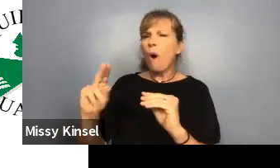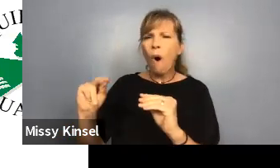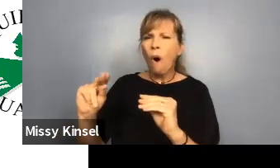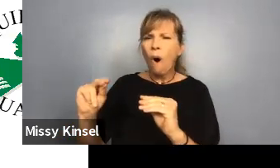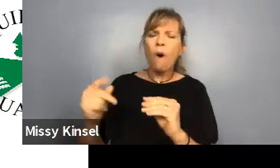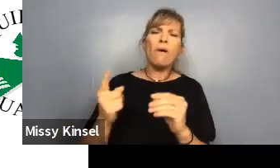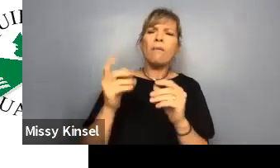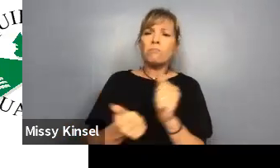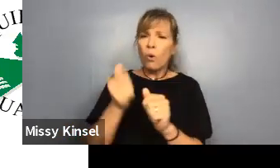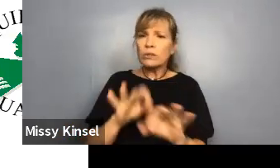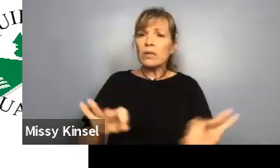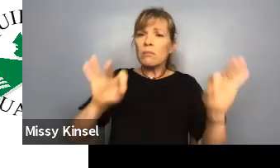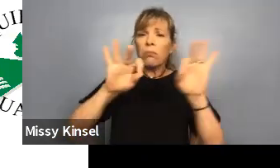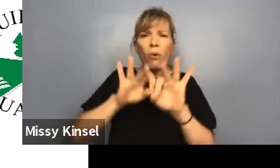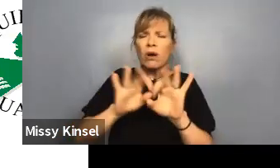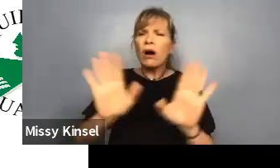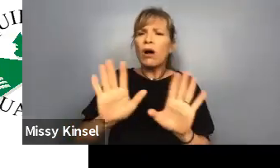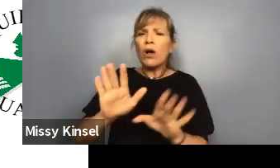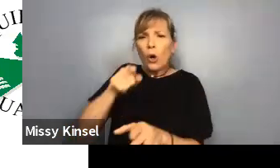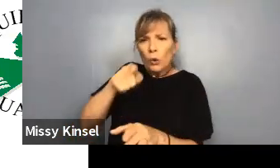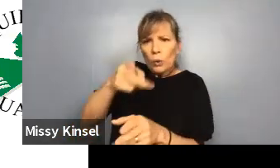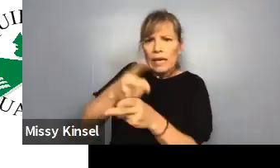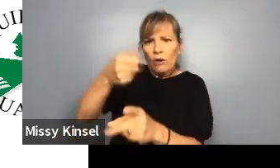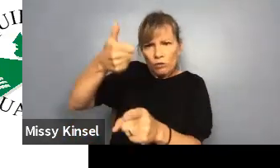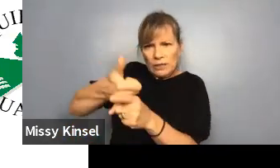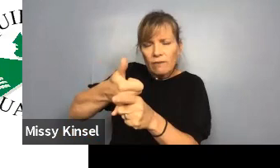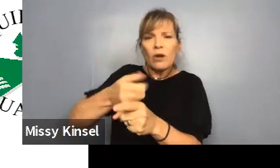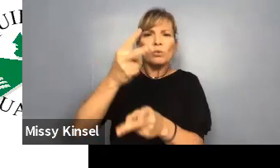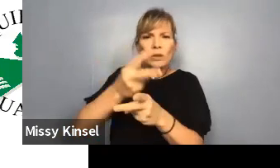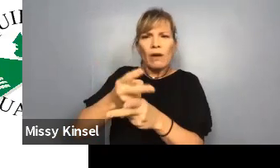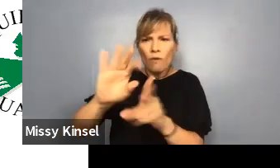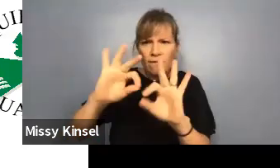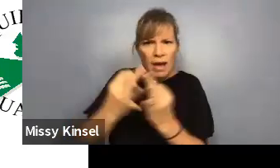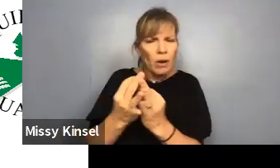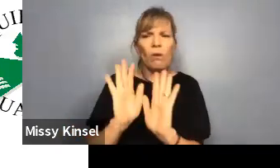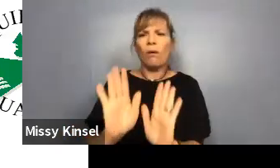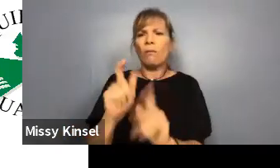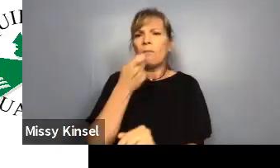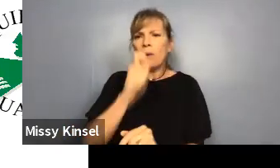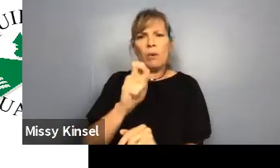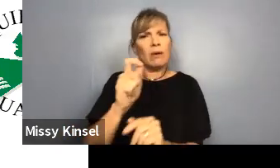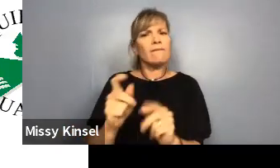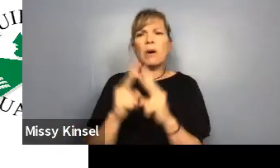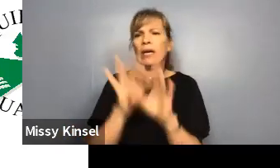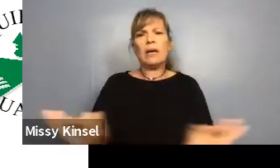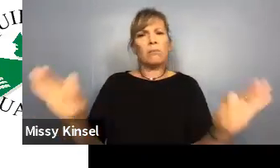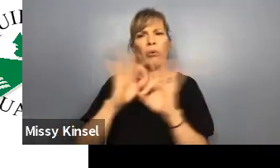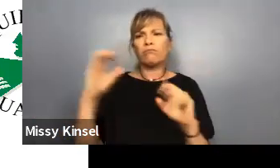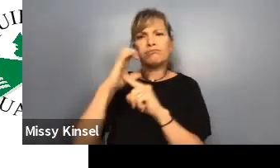important thing is always to take care of you and yourself and your family. That should be paramount right now. So,